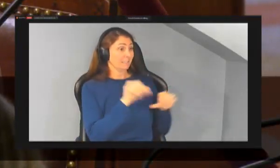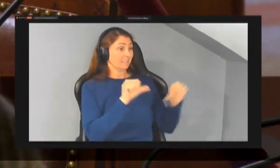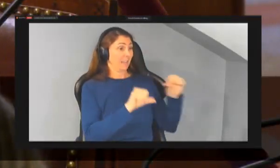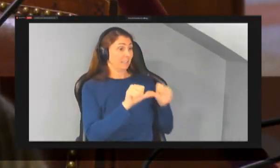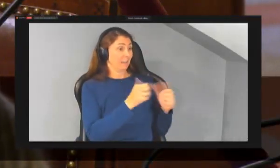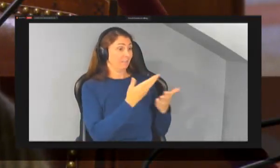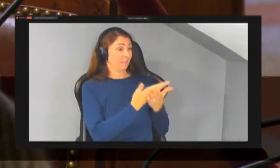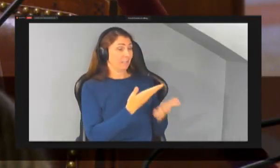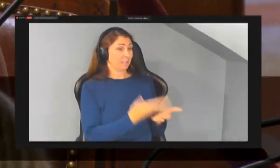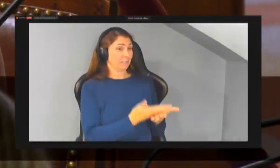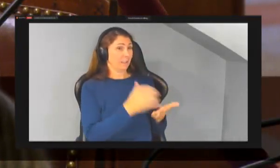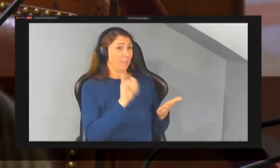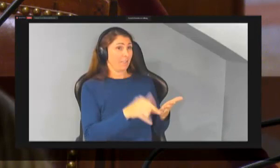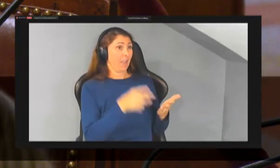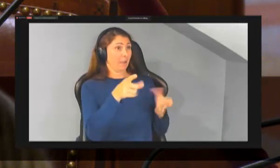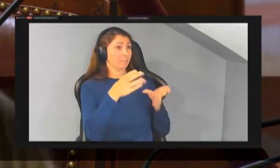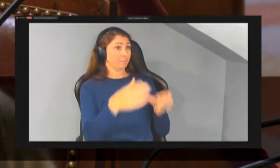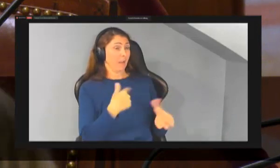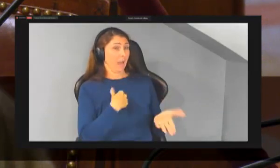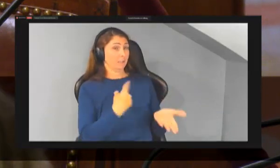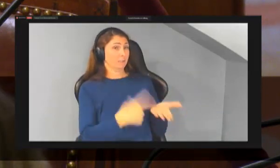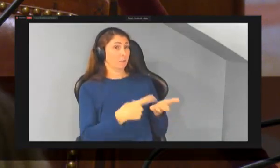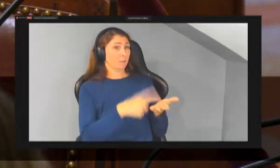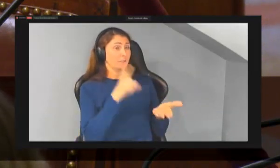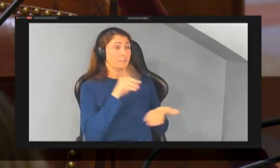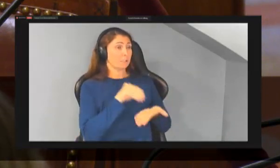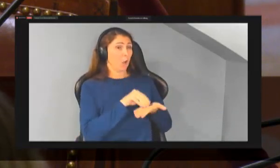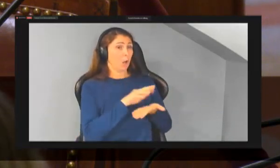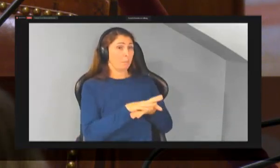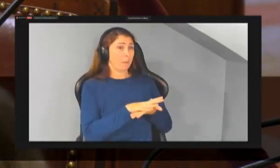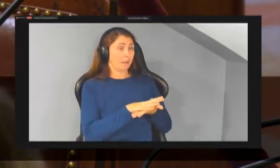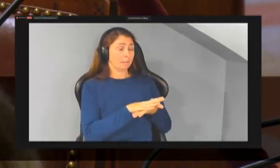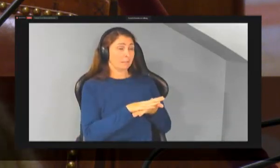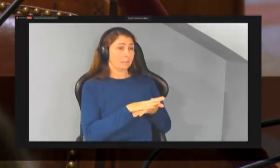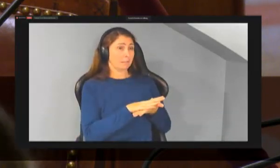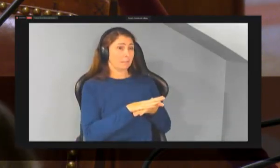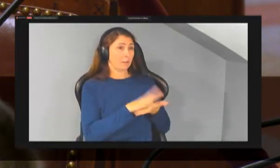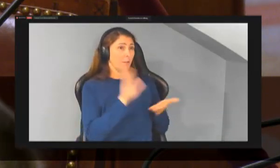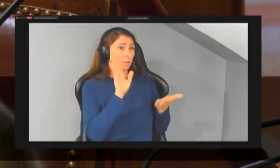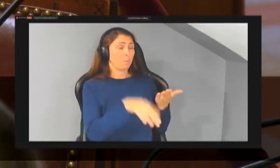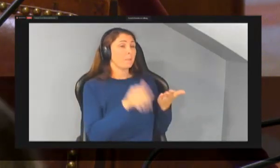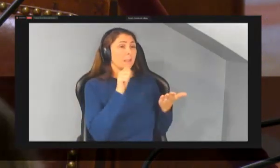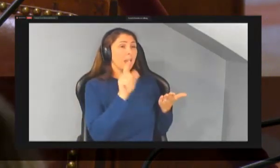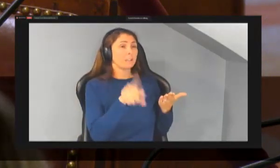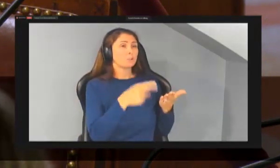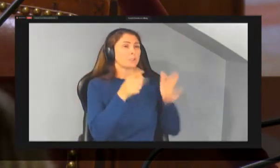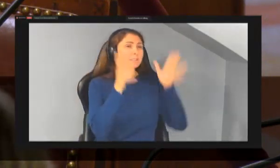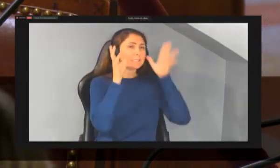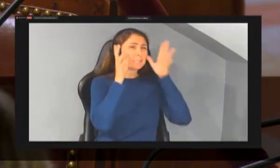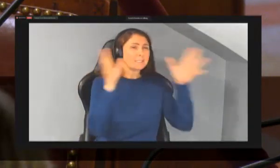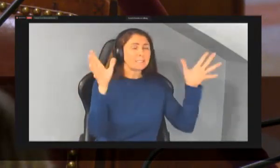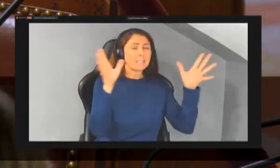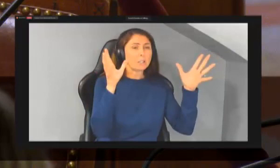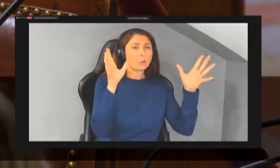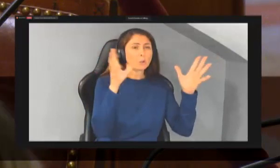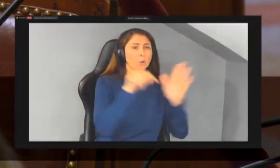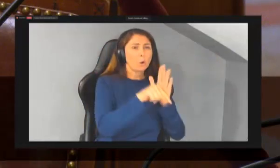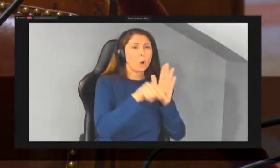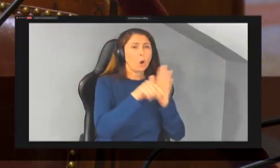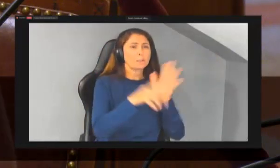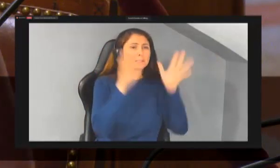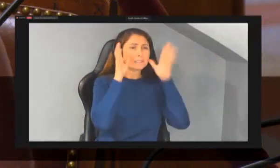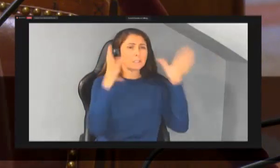phenomenon I spoke to is documented throughout, you know, not just in deer calls and deer population management, but just a